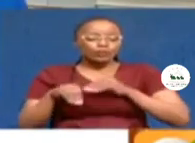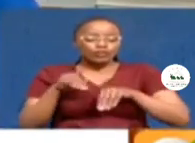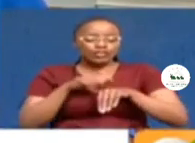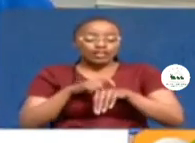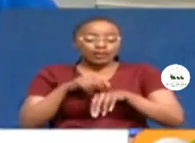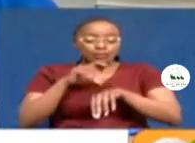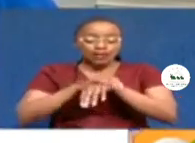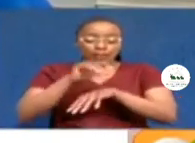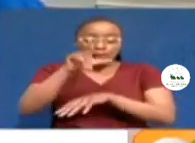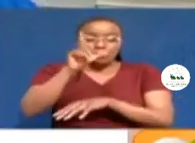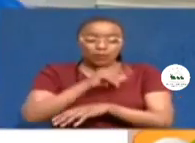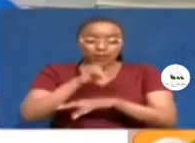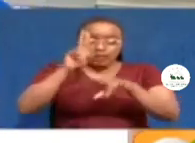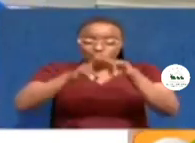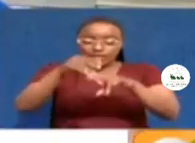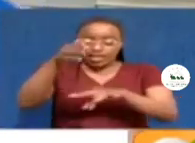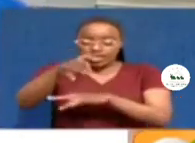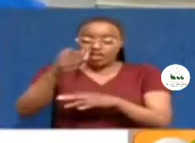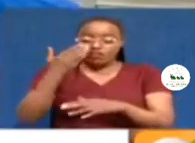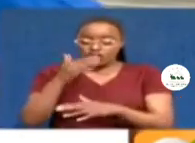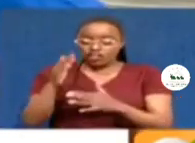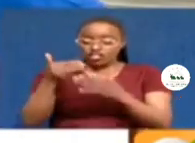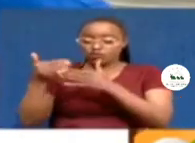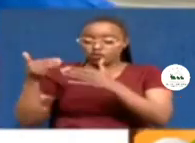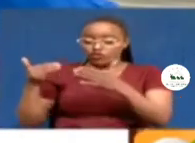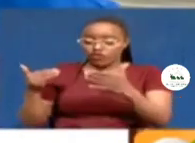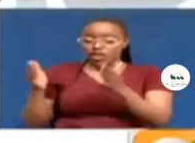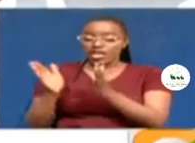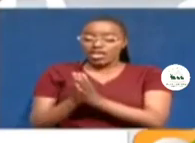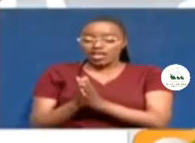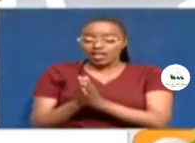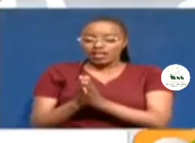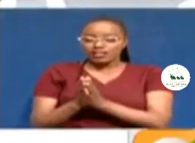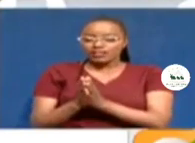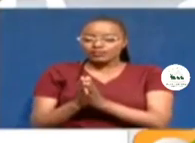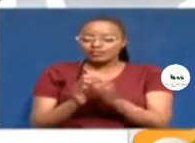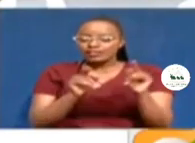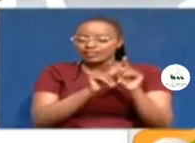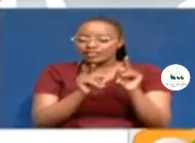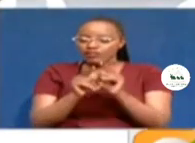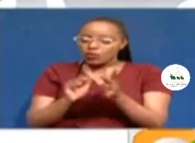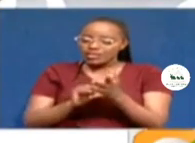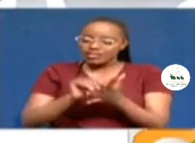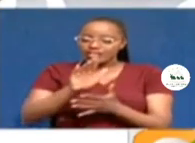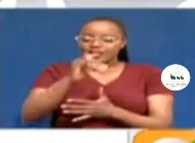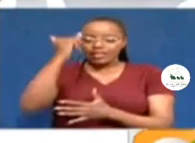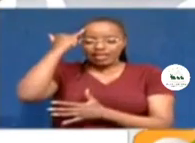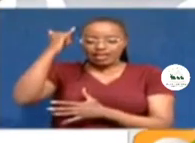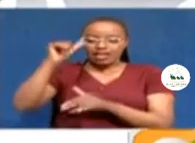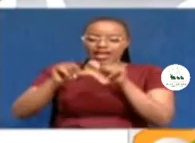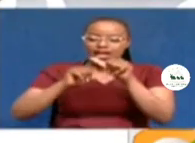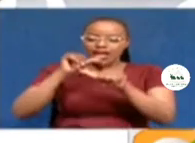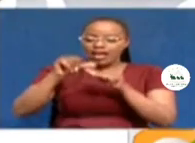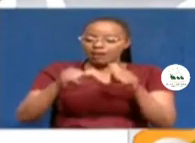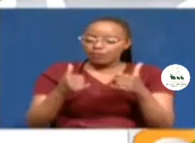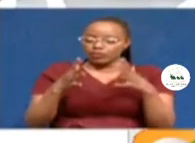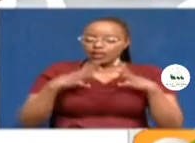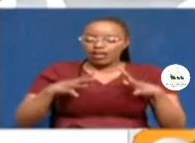there, Jeff, I've sat on this bench and we floated the notion of